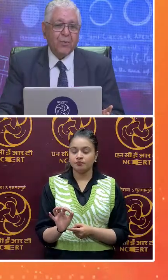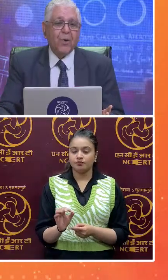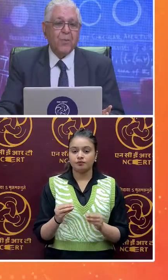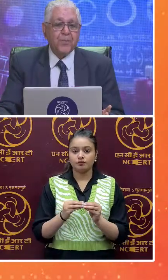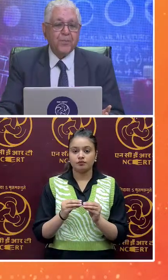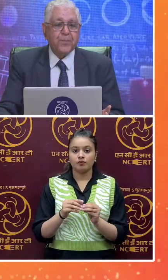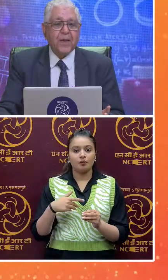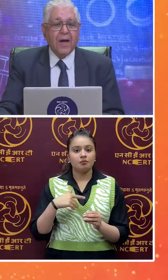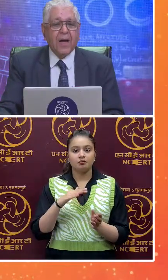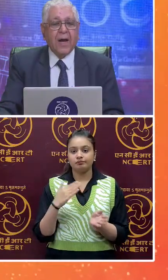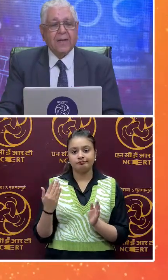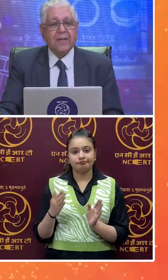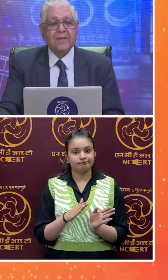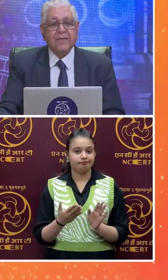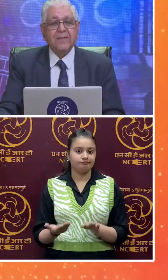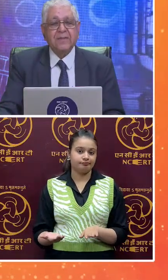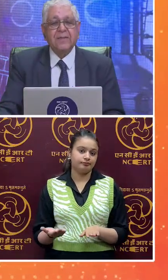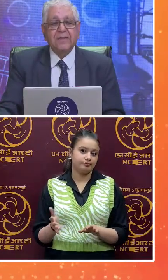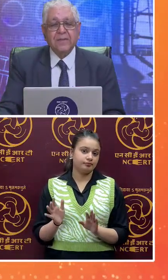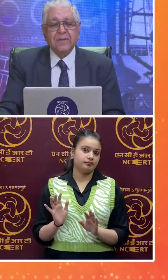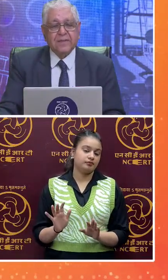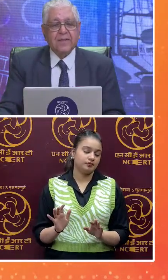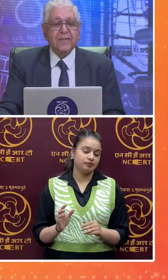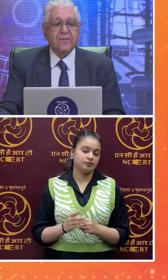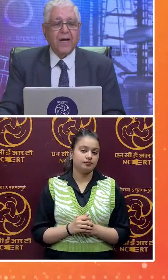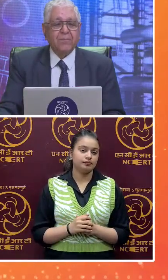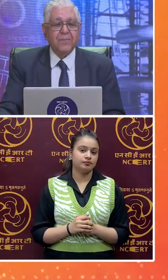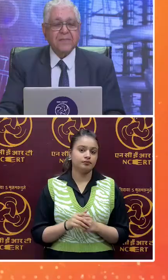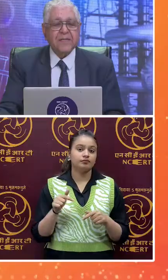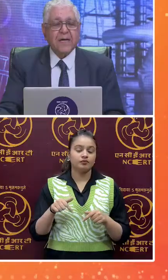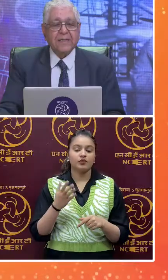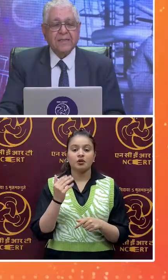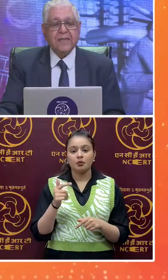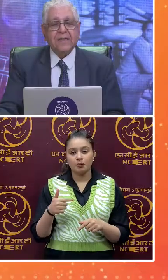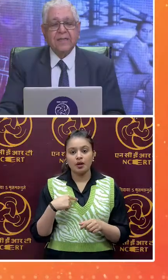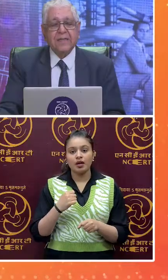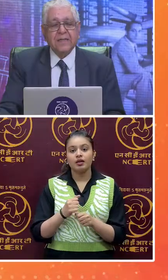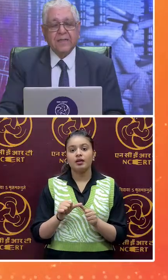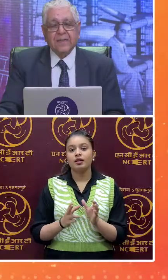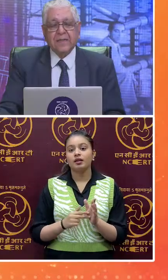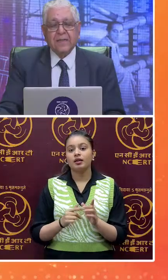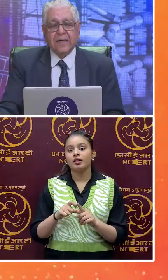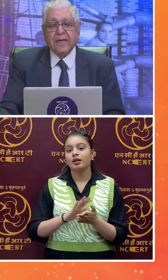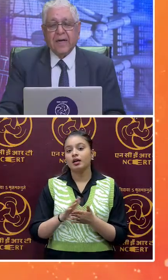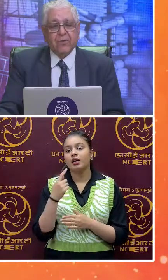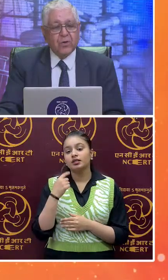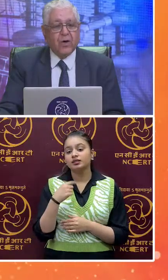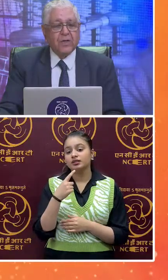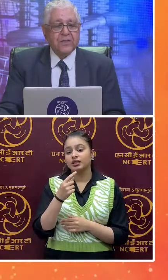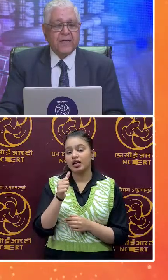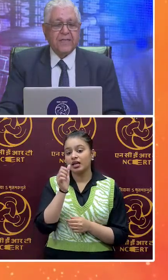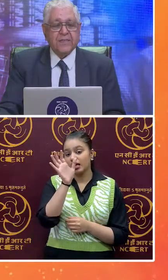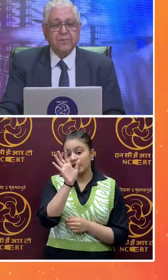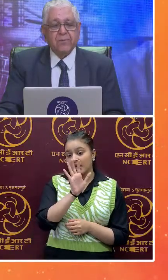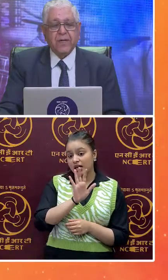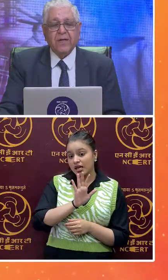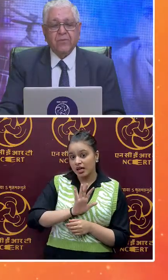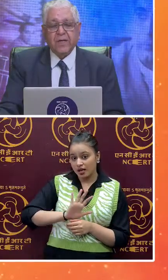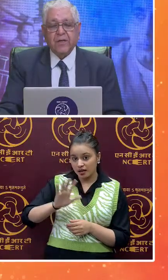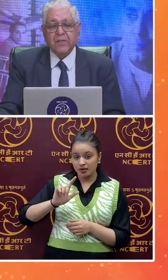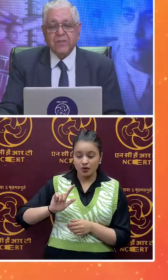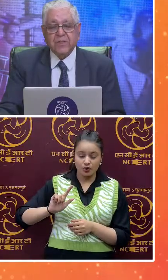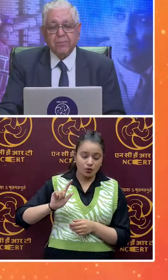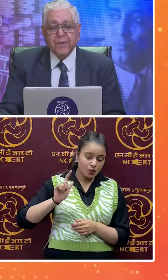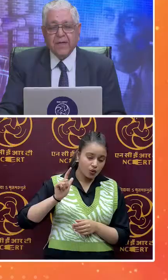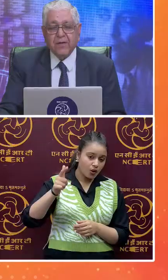Bhabha is no more, and this is why Mrs. Gandhi said India would long cherish his memory, for